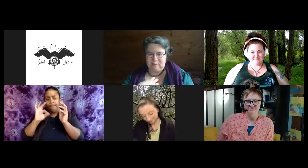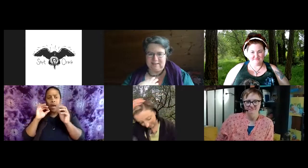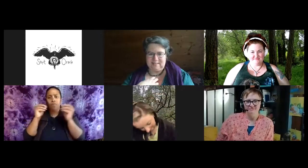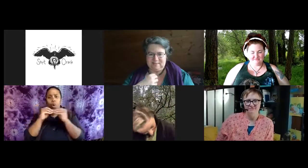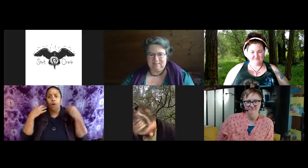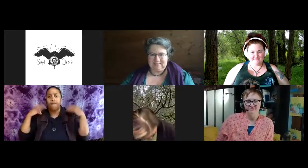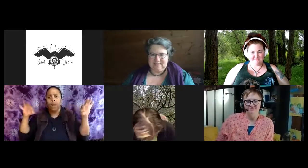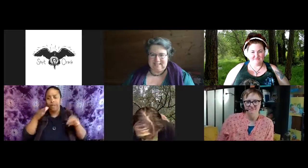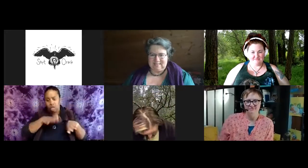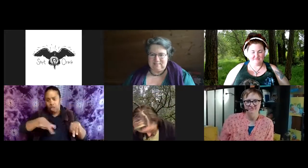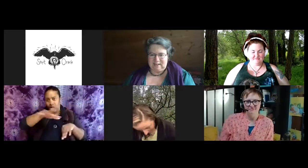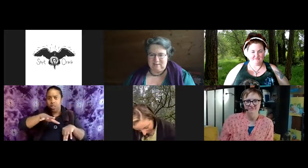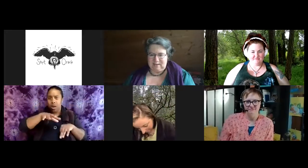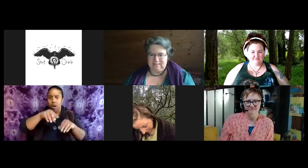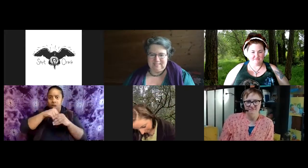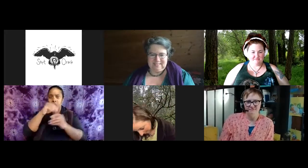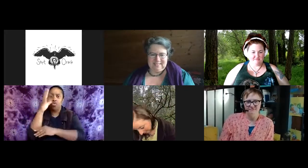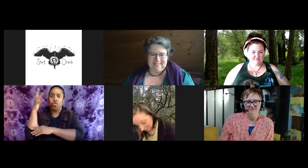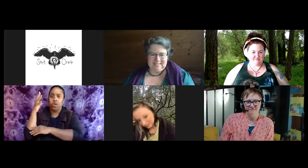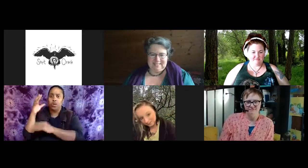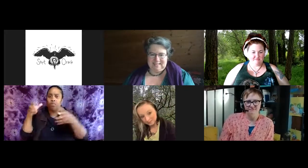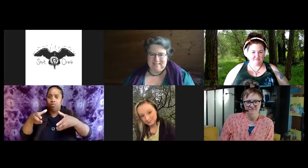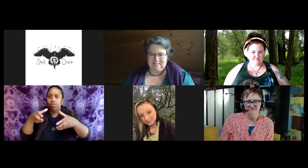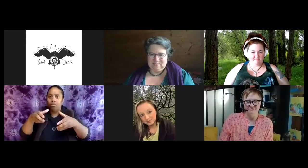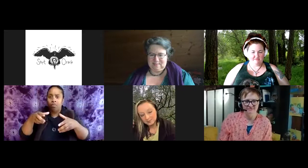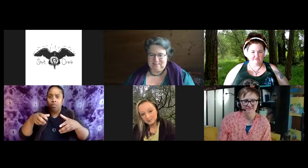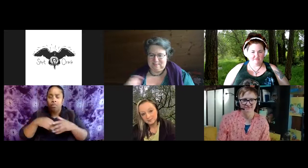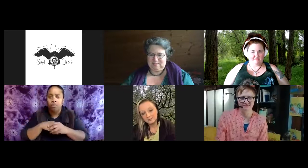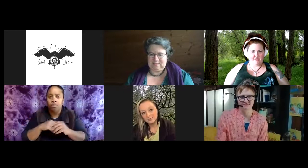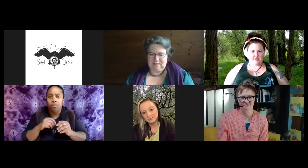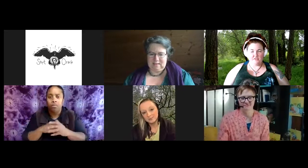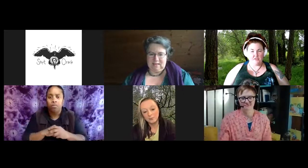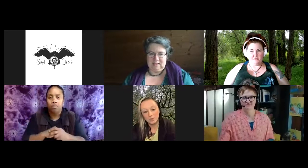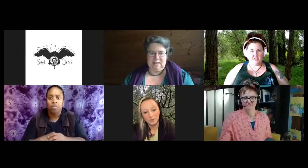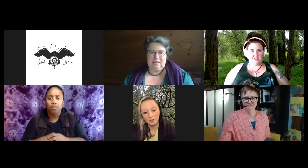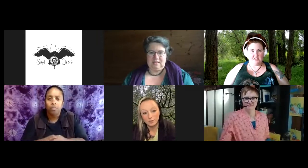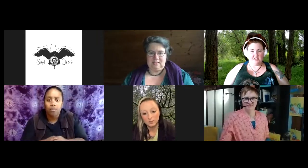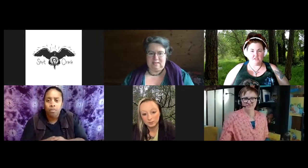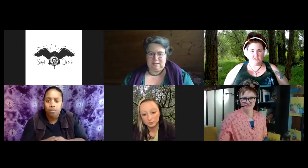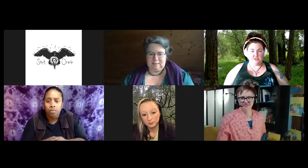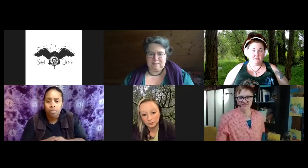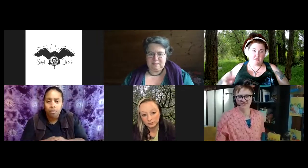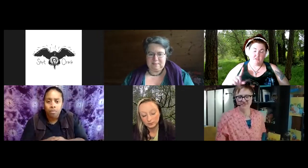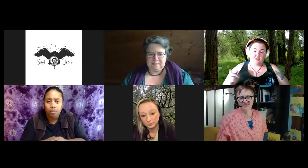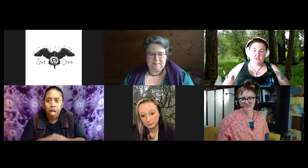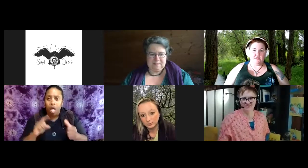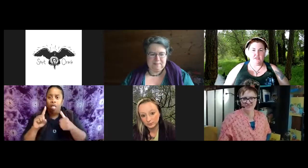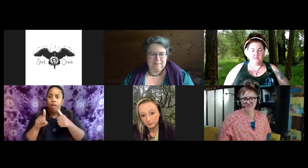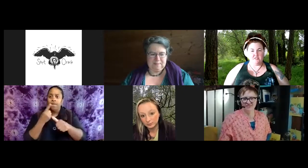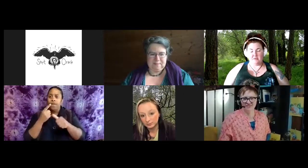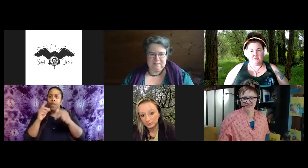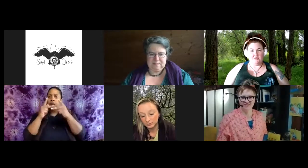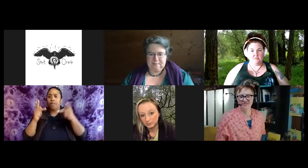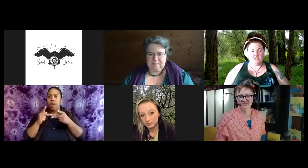to. But yeah, to them, but anywhere. Yeah. The first place I ever saw them but didn't know it